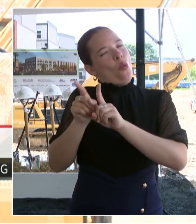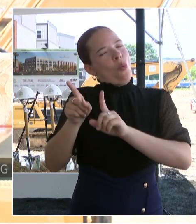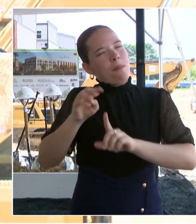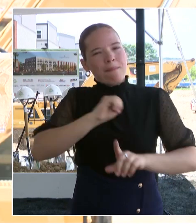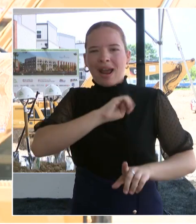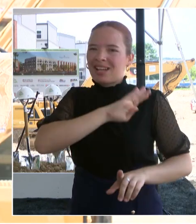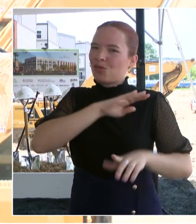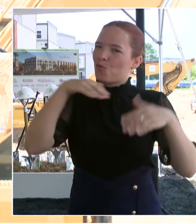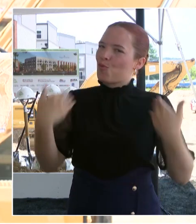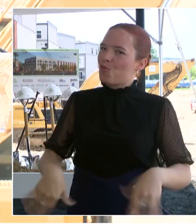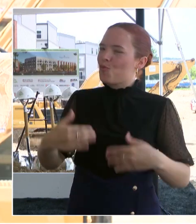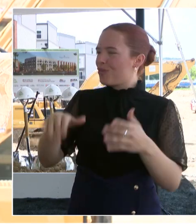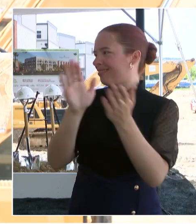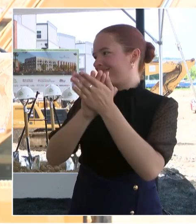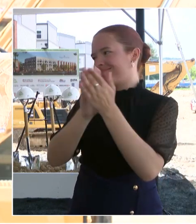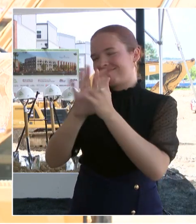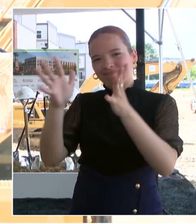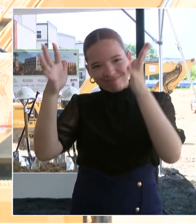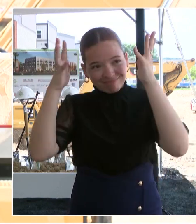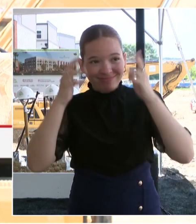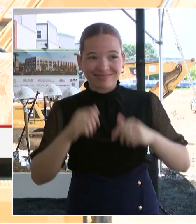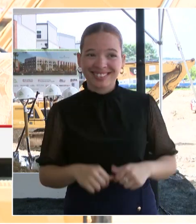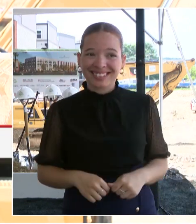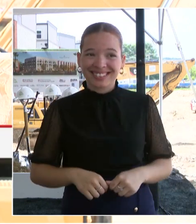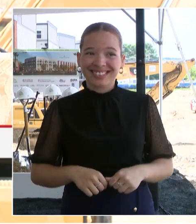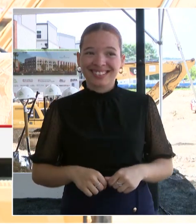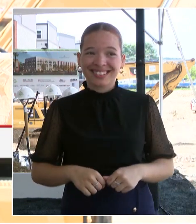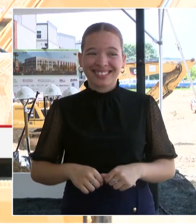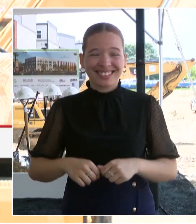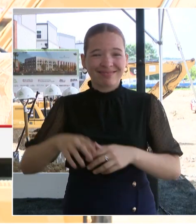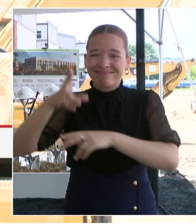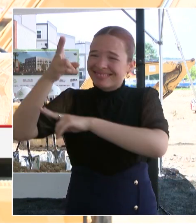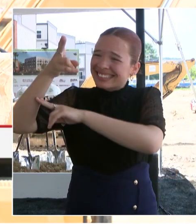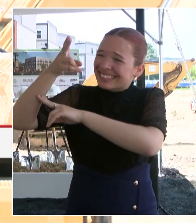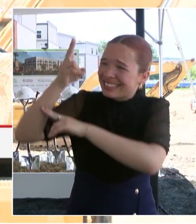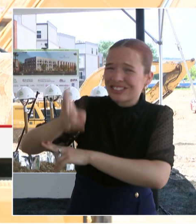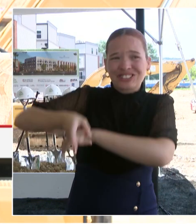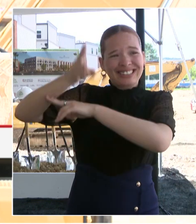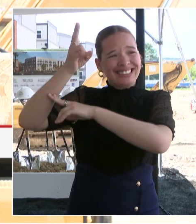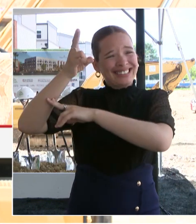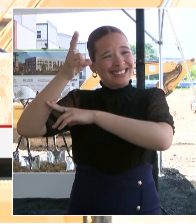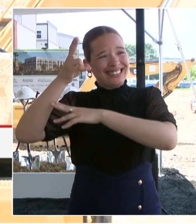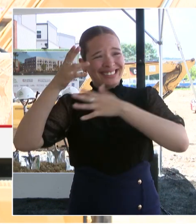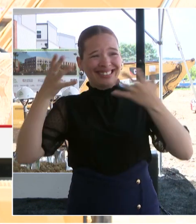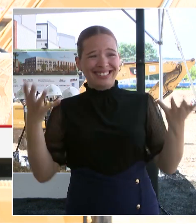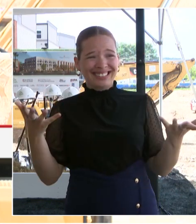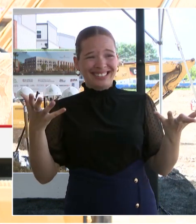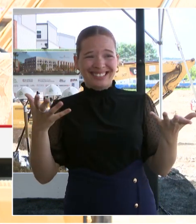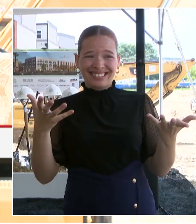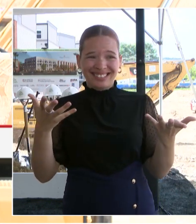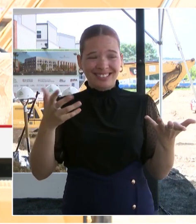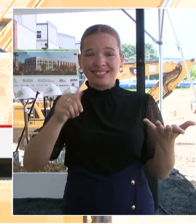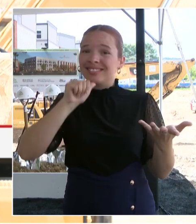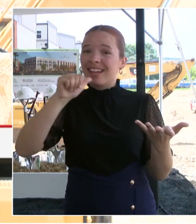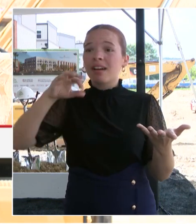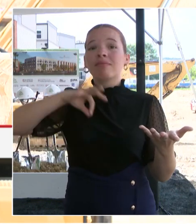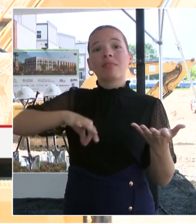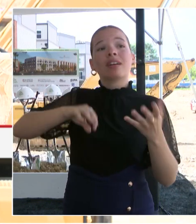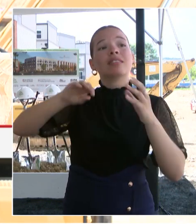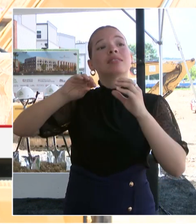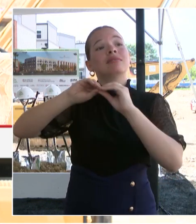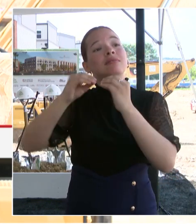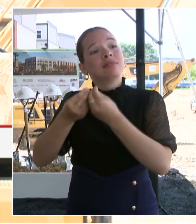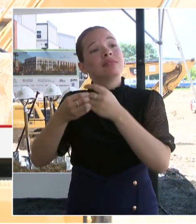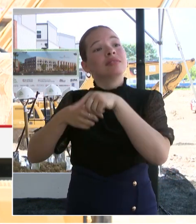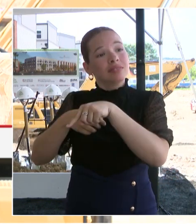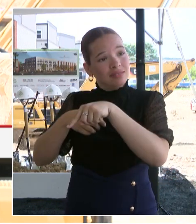This is a historic day for my nonprofit. We are a 34-year-old nonprofit, and we serve over 4,000 people